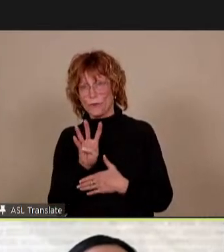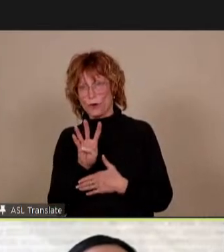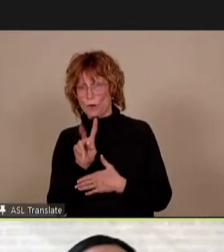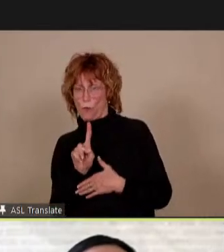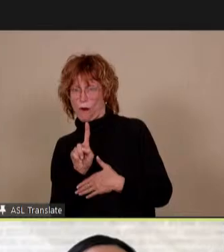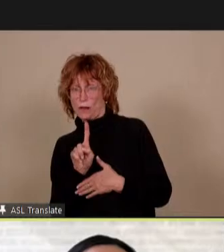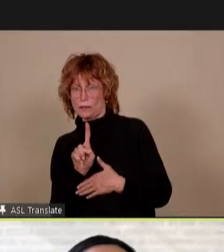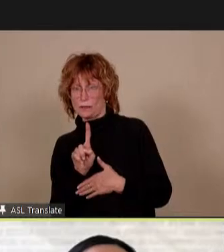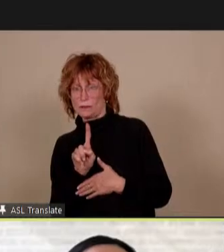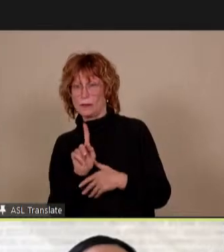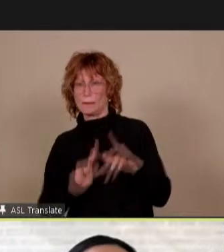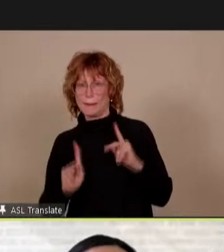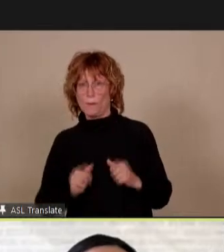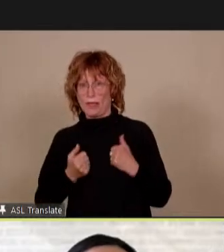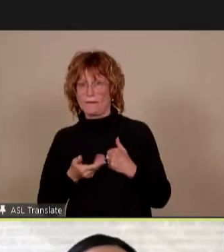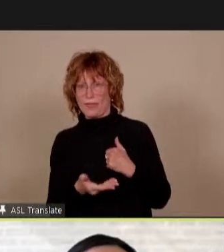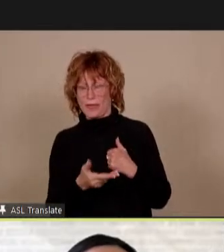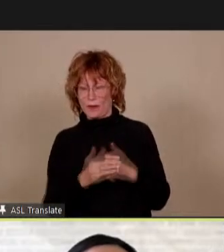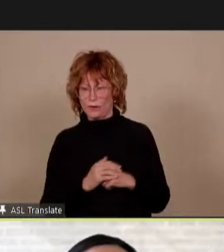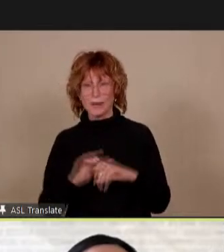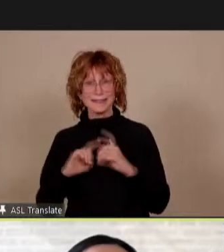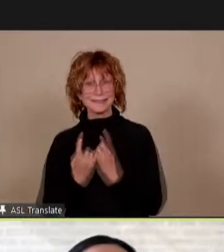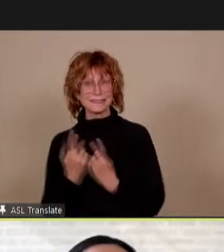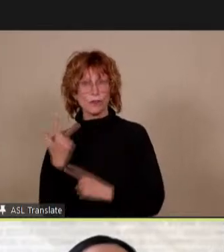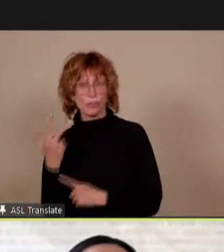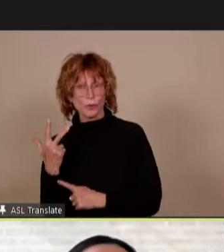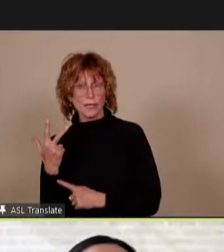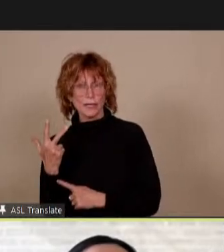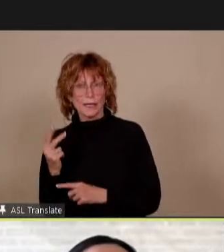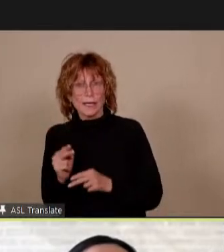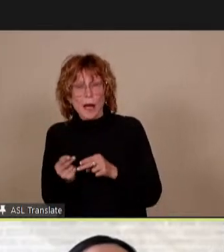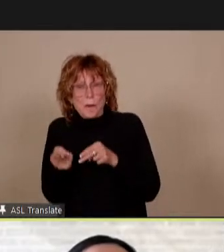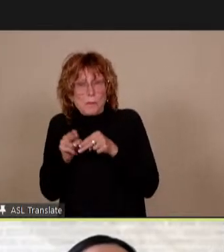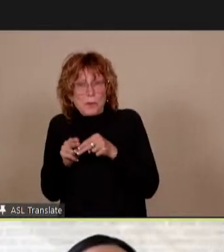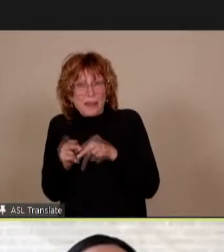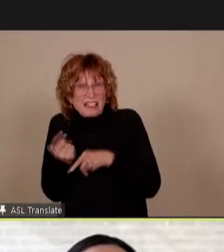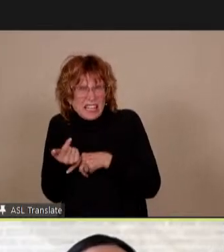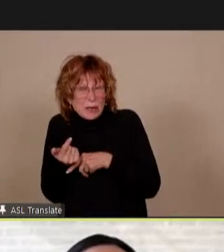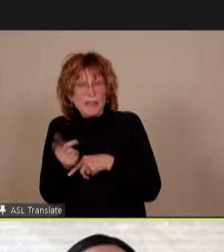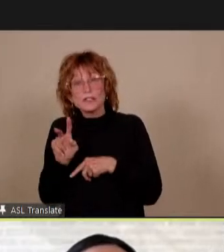1,641 residents. District 3 had a slight increase of